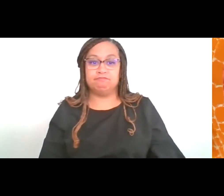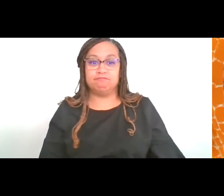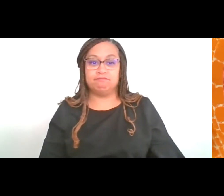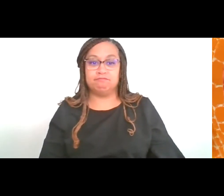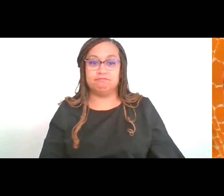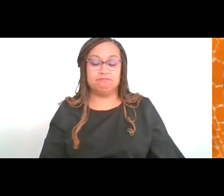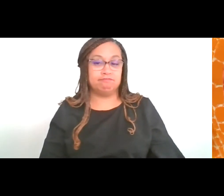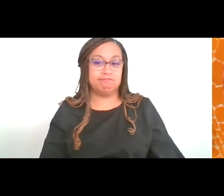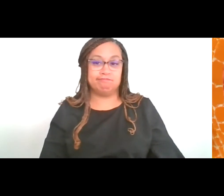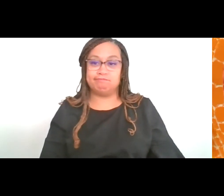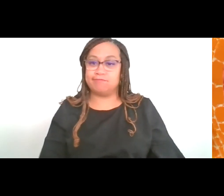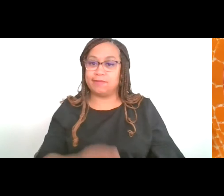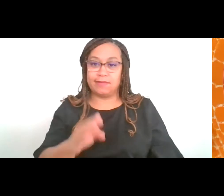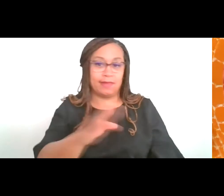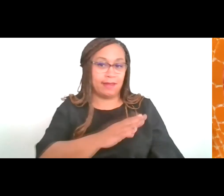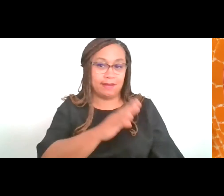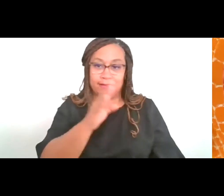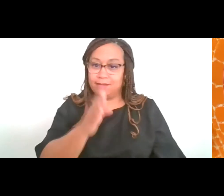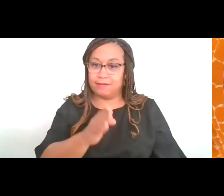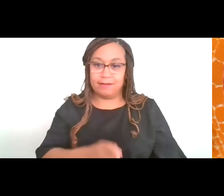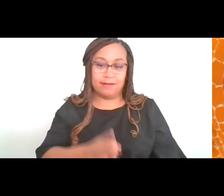and never a straight line.